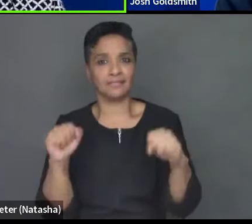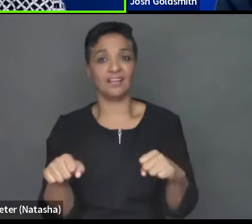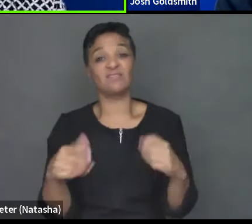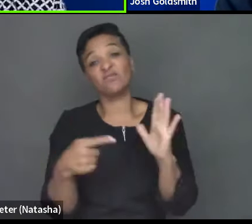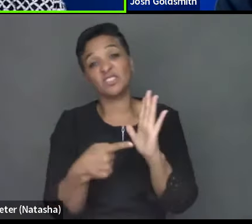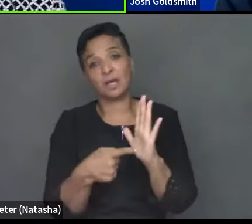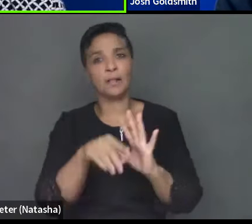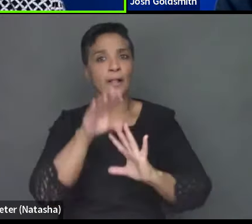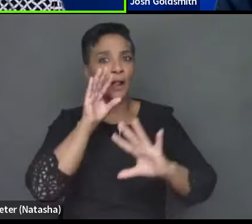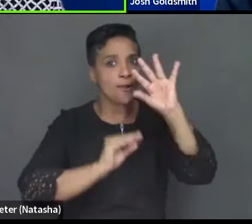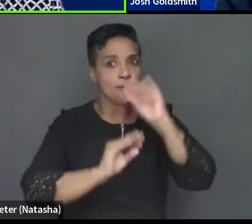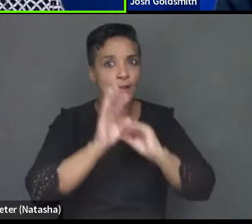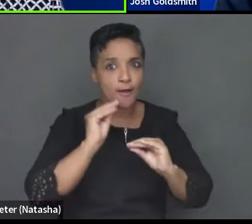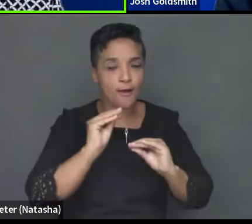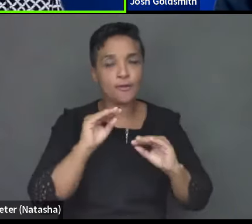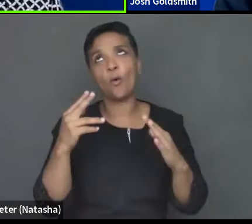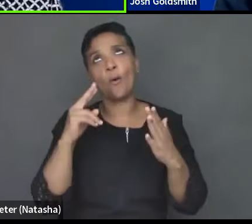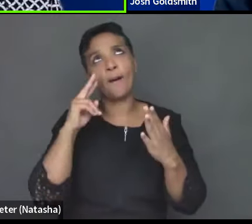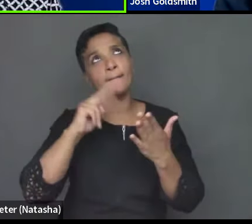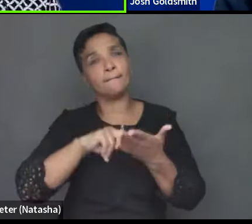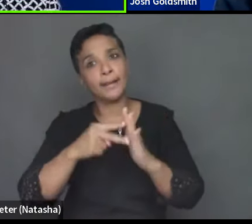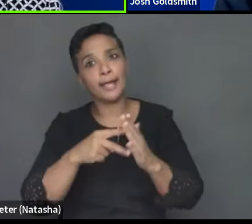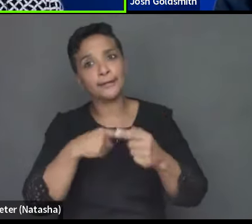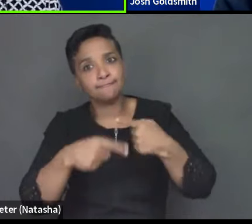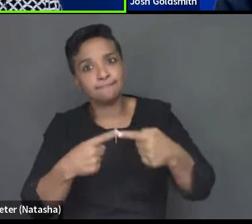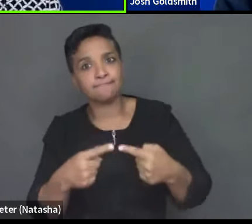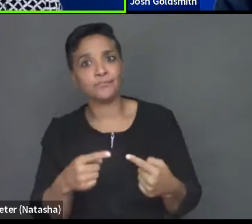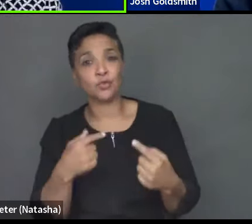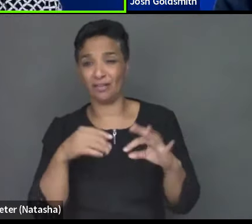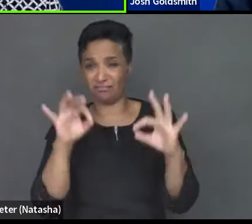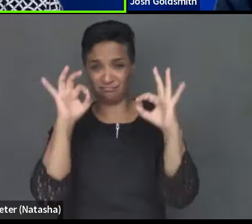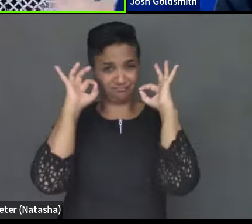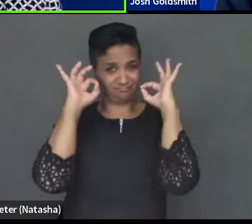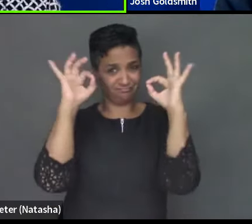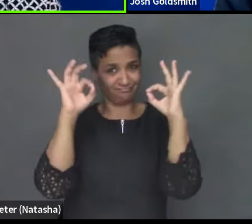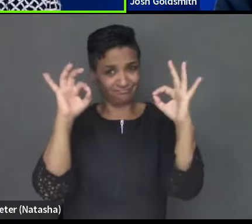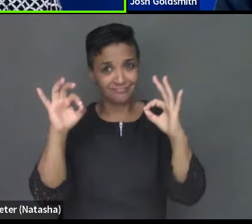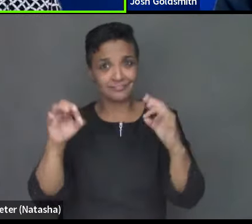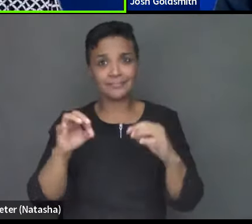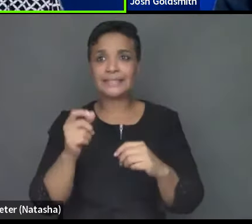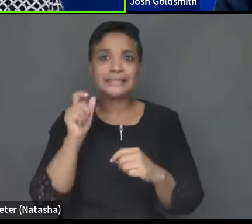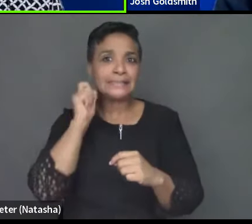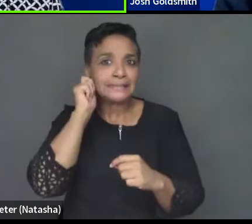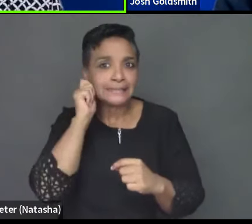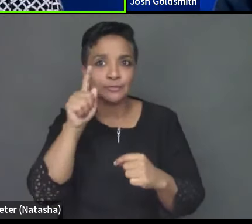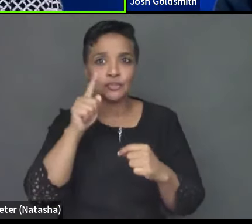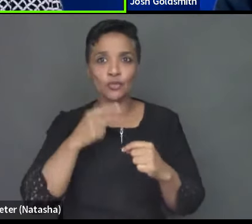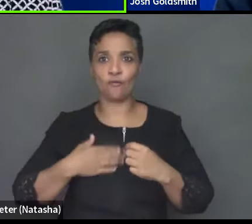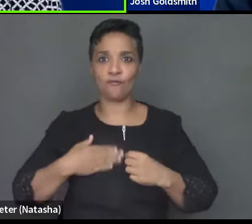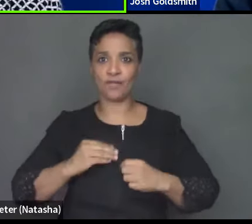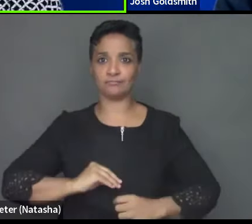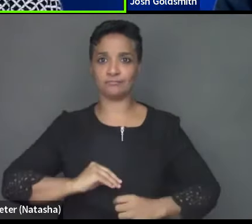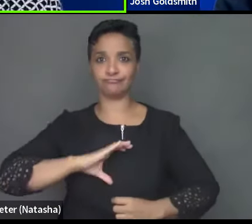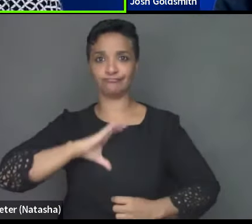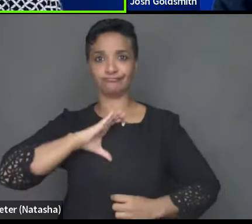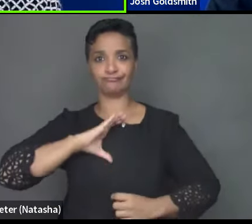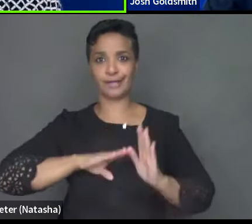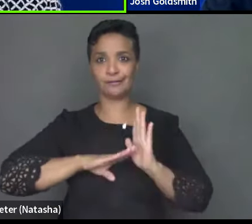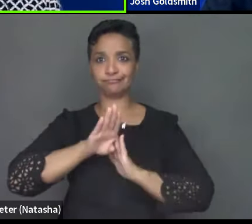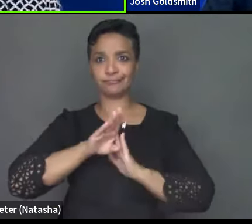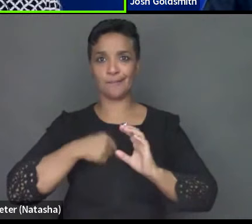be making a plan, because we have some wonderful tips for you to grow and keep improving your work as an